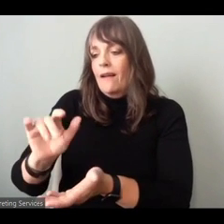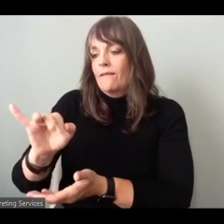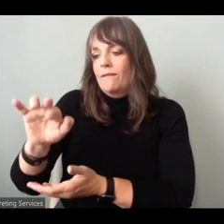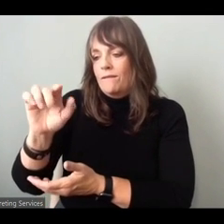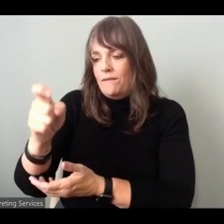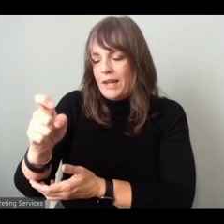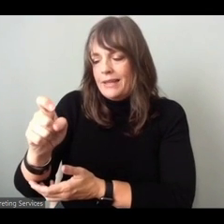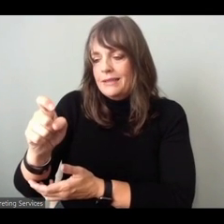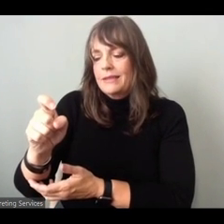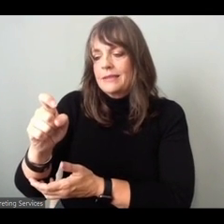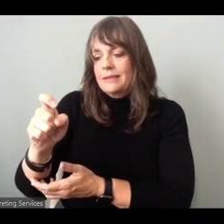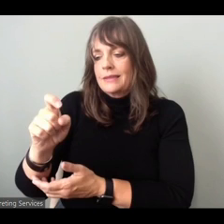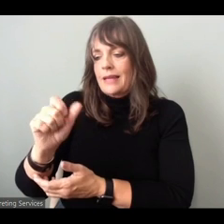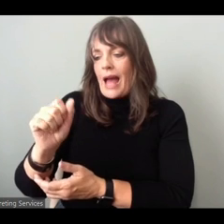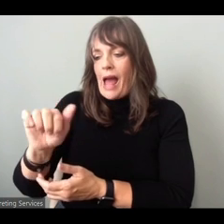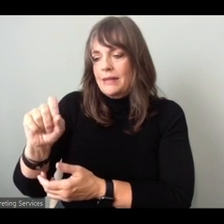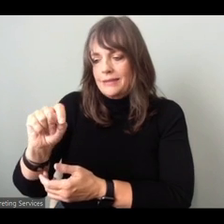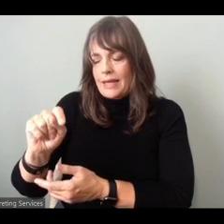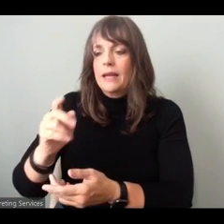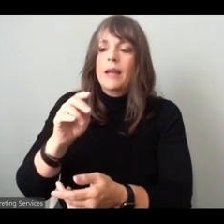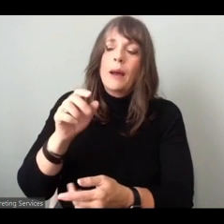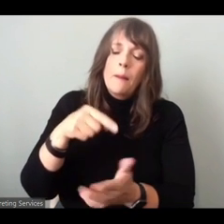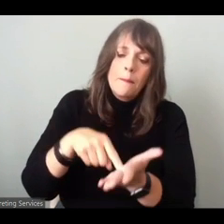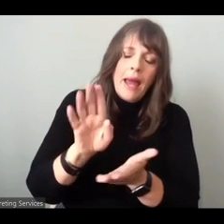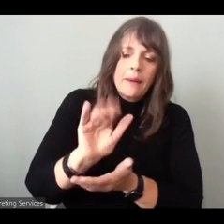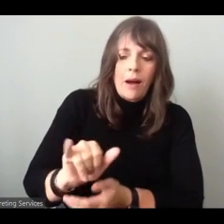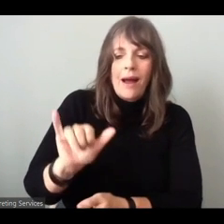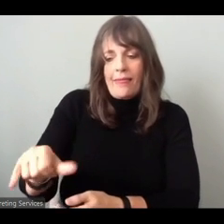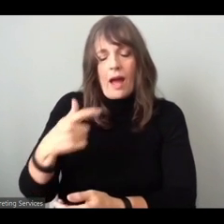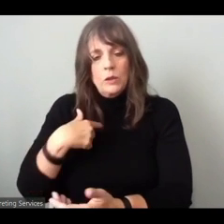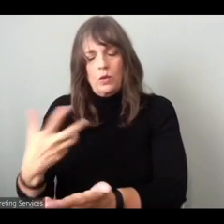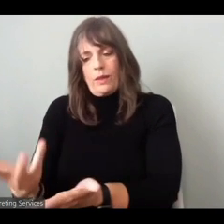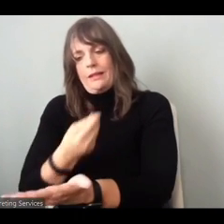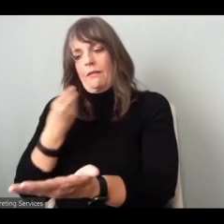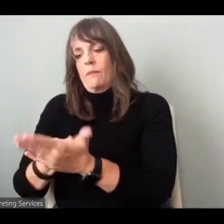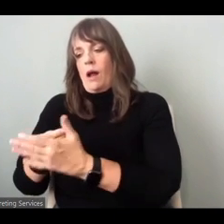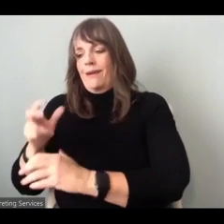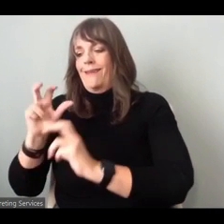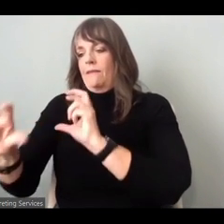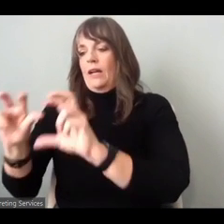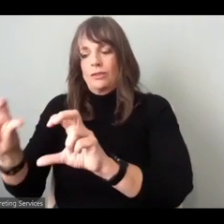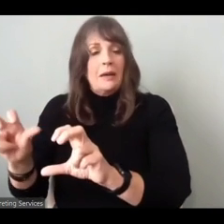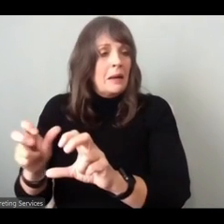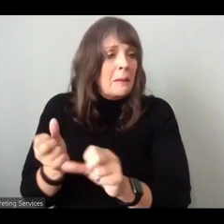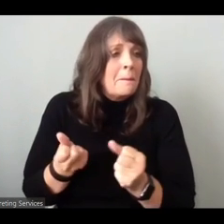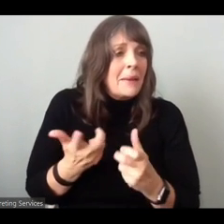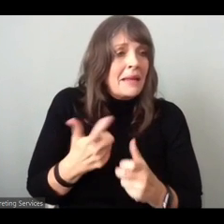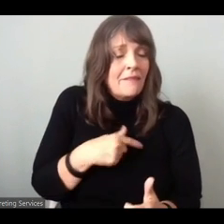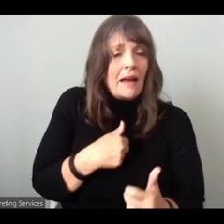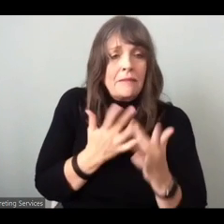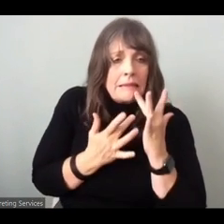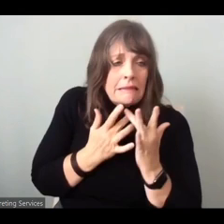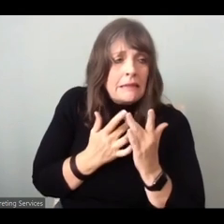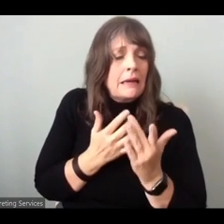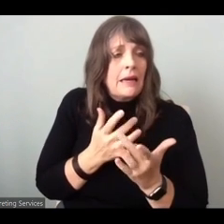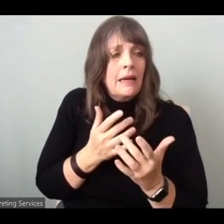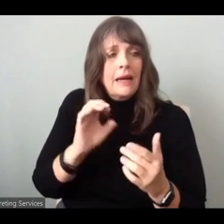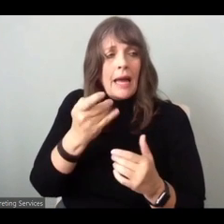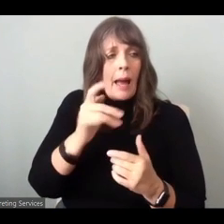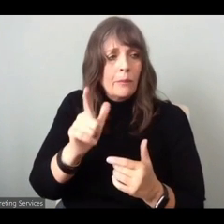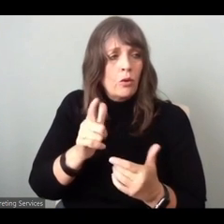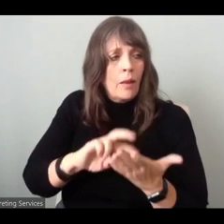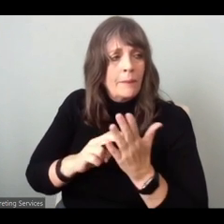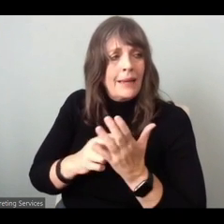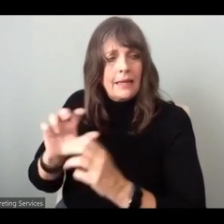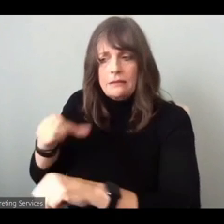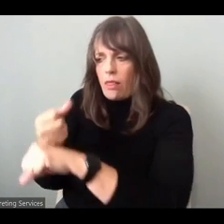have expanded along with the financial markets. In other words, many have locked up their limited liquid capital, leaving leaders to struggle to manage